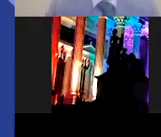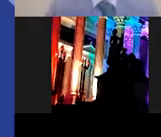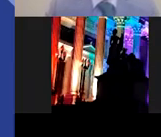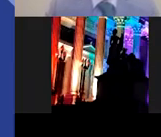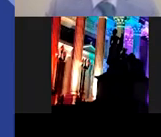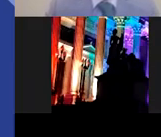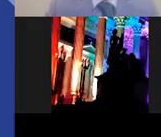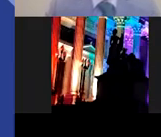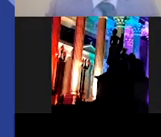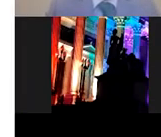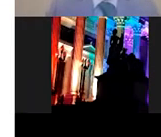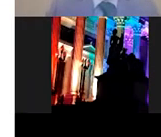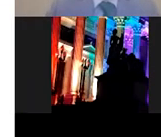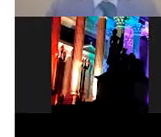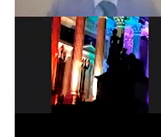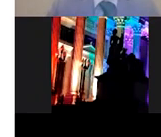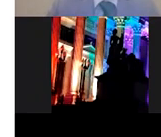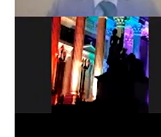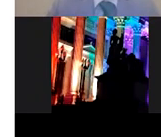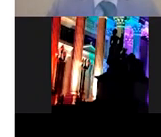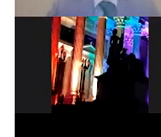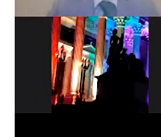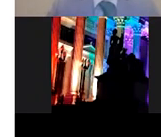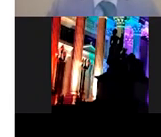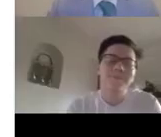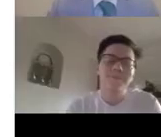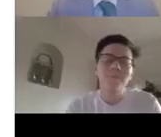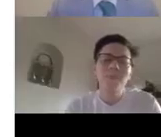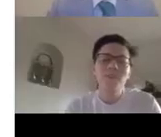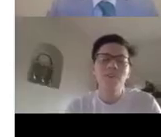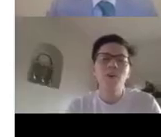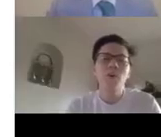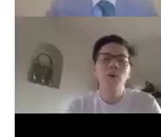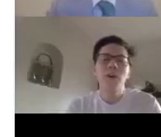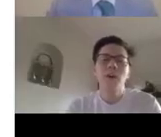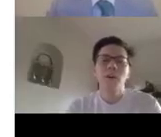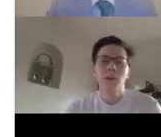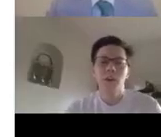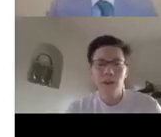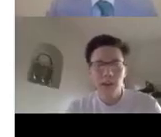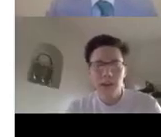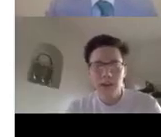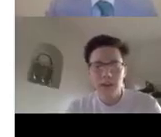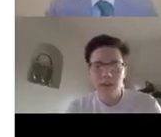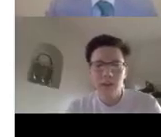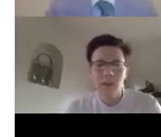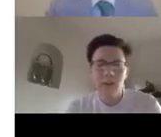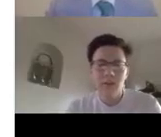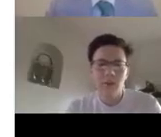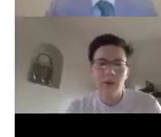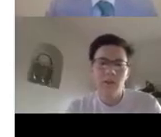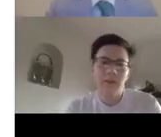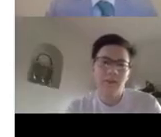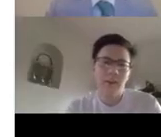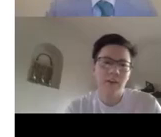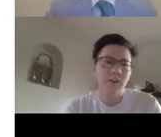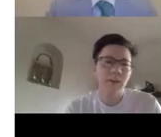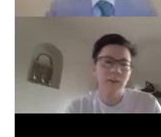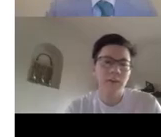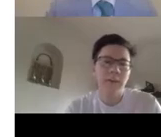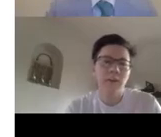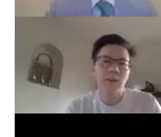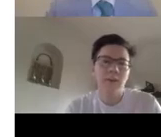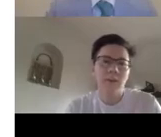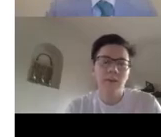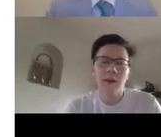I know in advance. Absolutely, thank you, Teddy. So currently the policy for letters